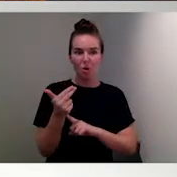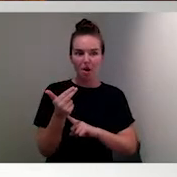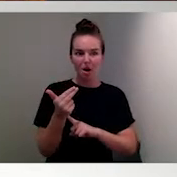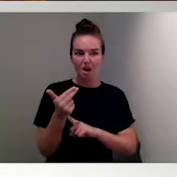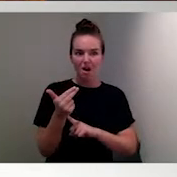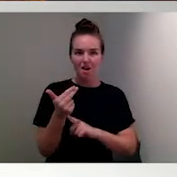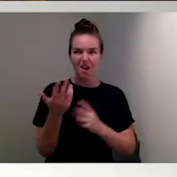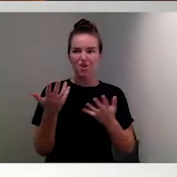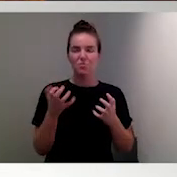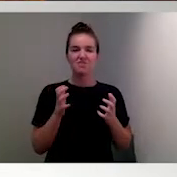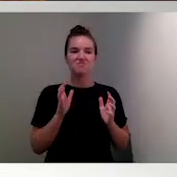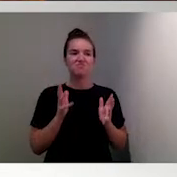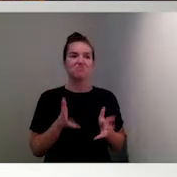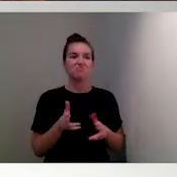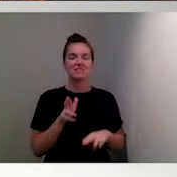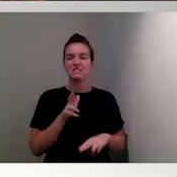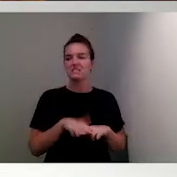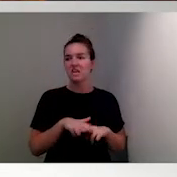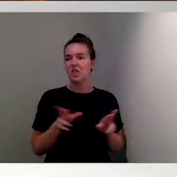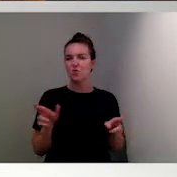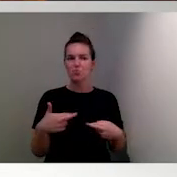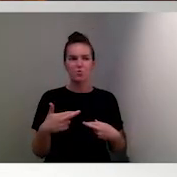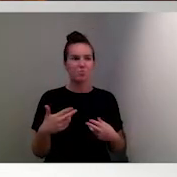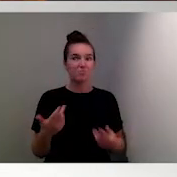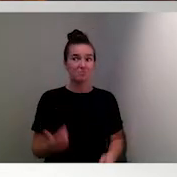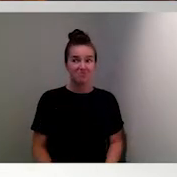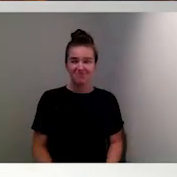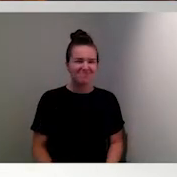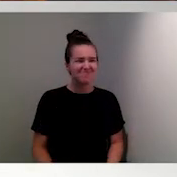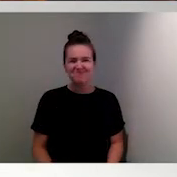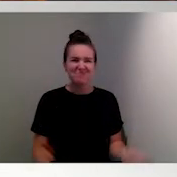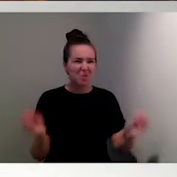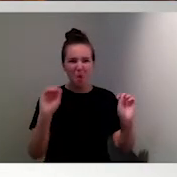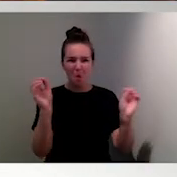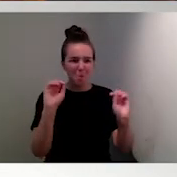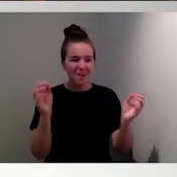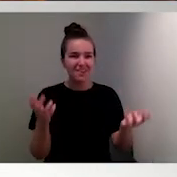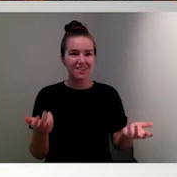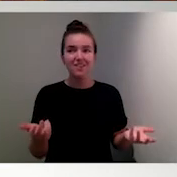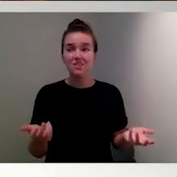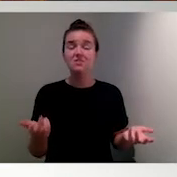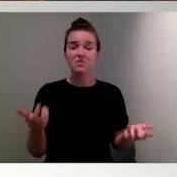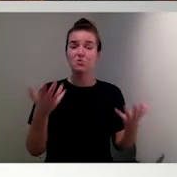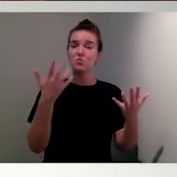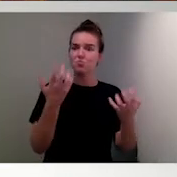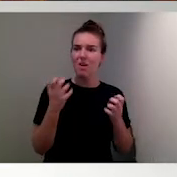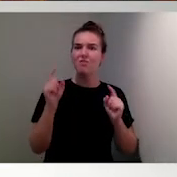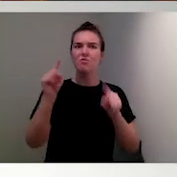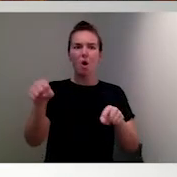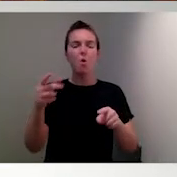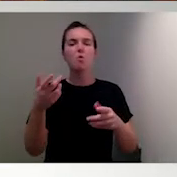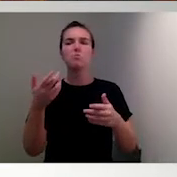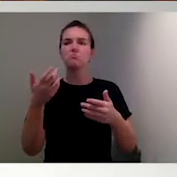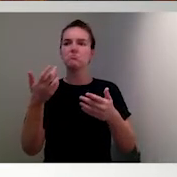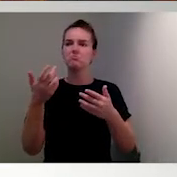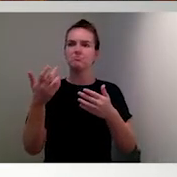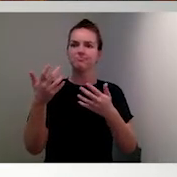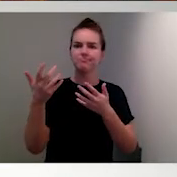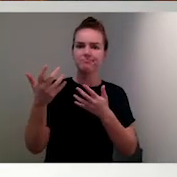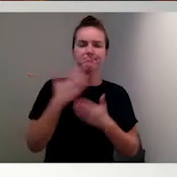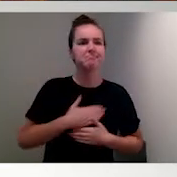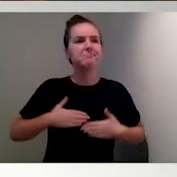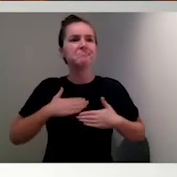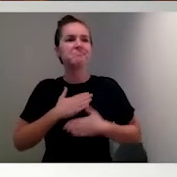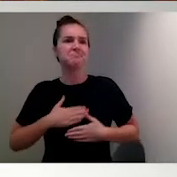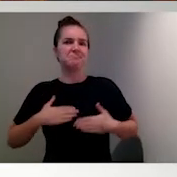able to do all the things that they offer. So I'm looking for accessible bathrooms around the property. Do they have a beach wheelchair? If